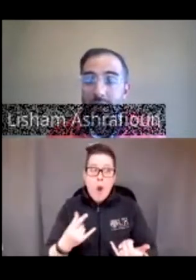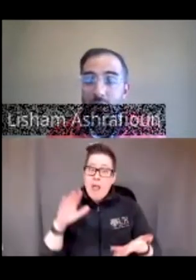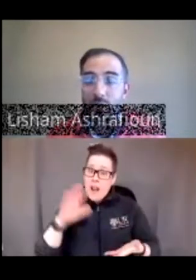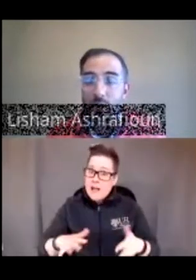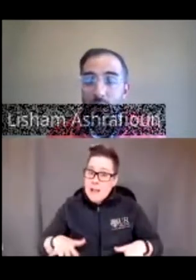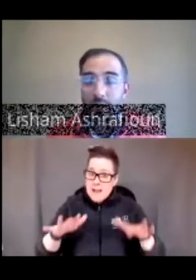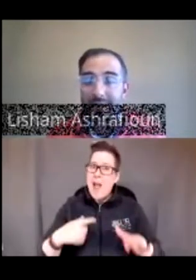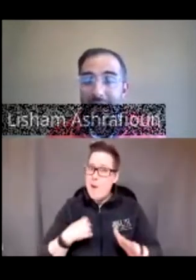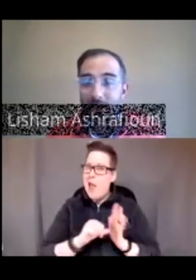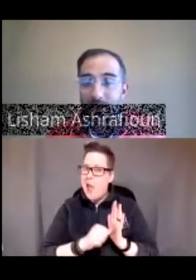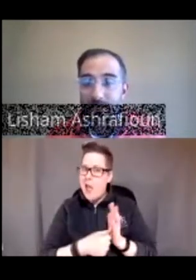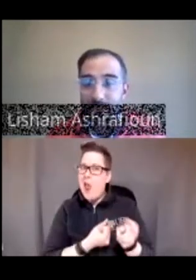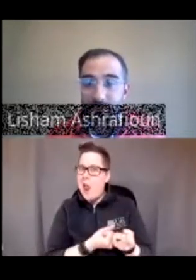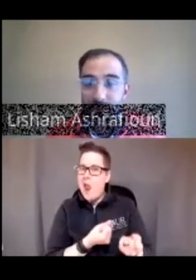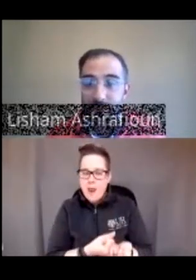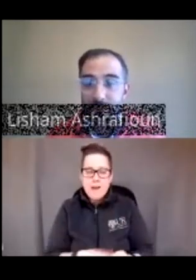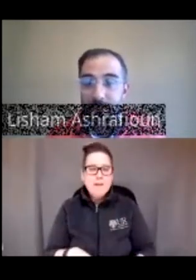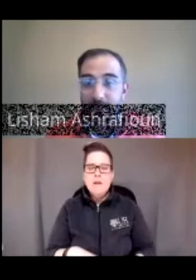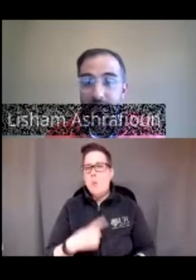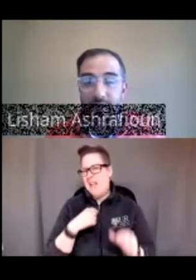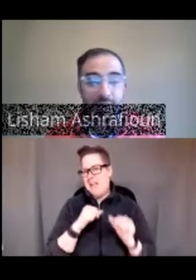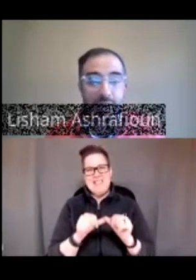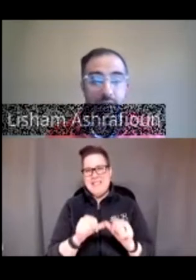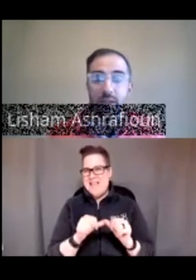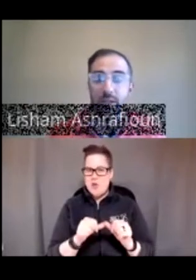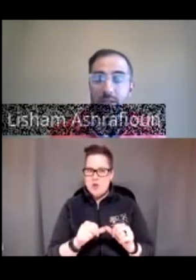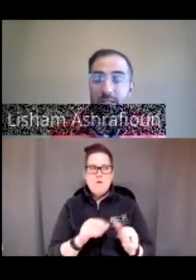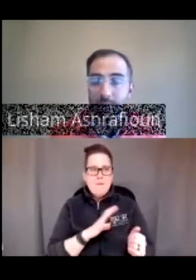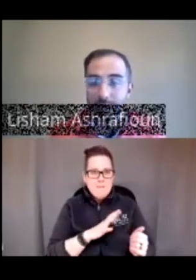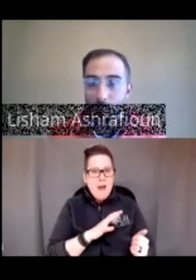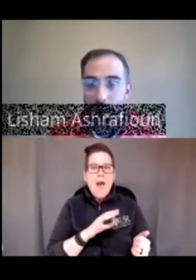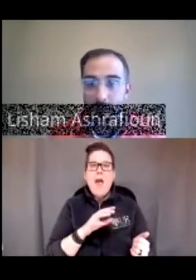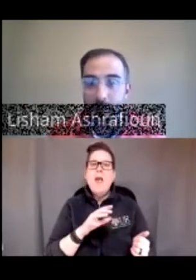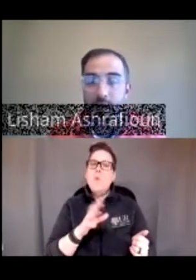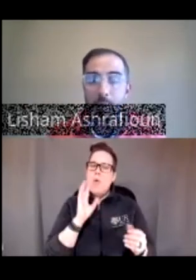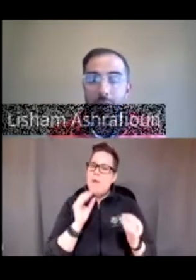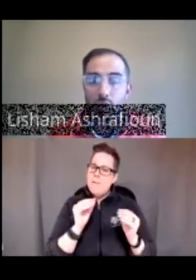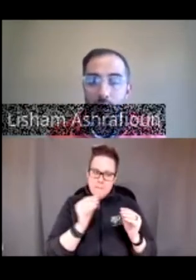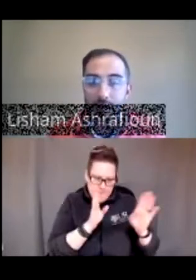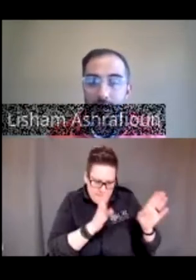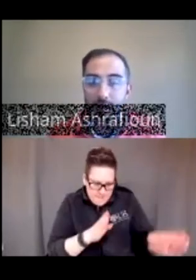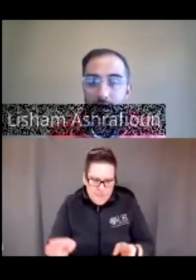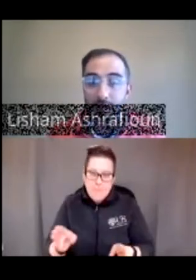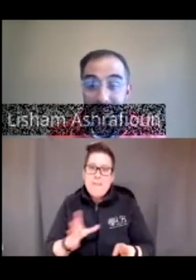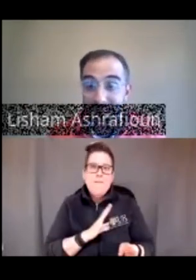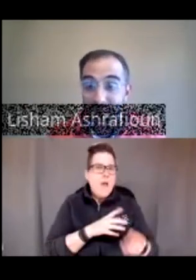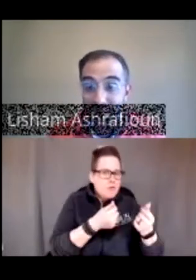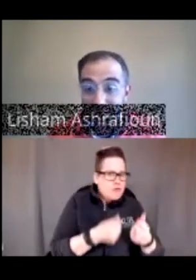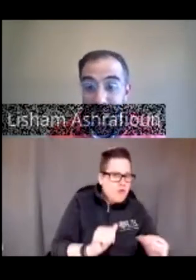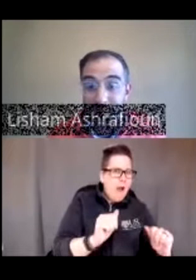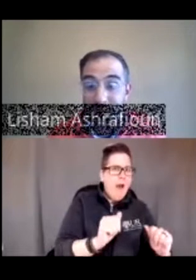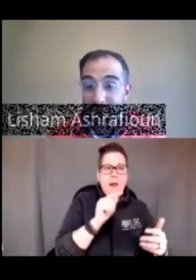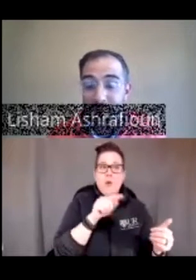we'll continue to tackle these activities that they've identified in a systematic way by trying things that